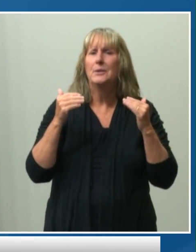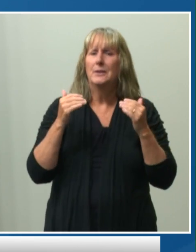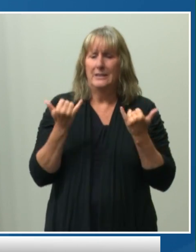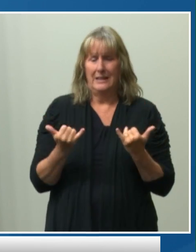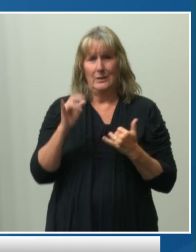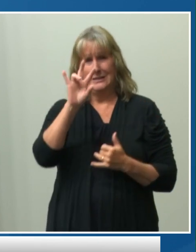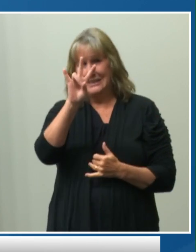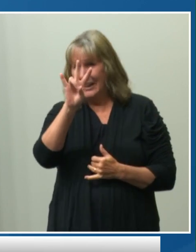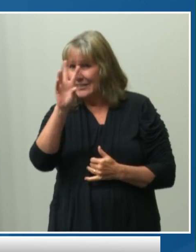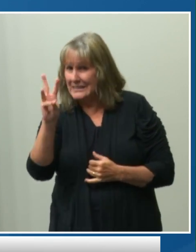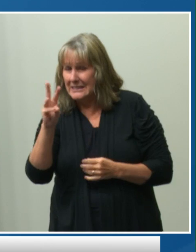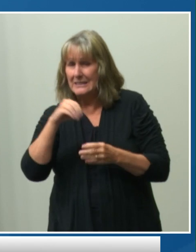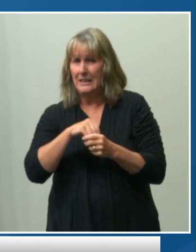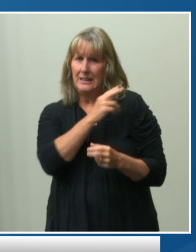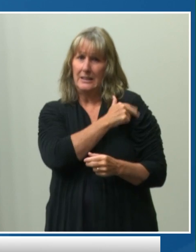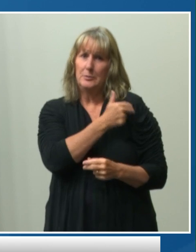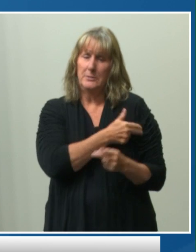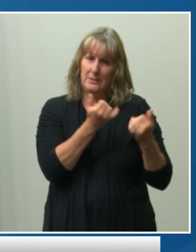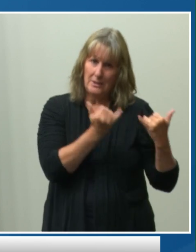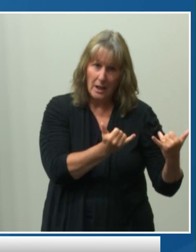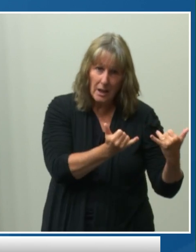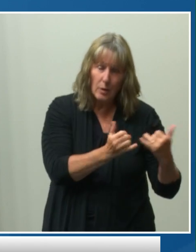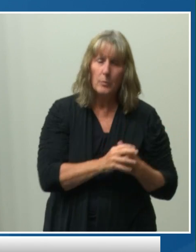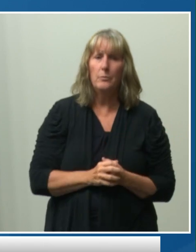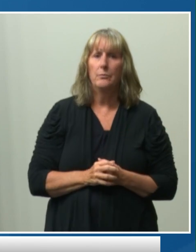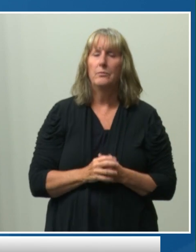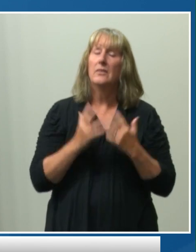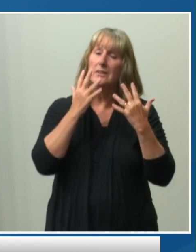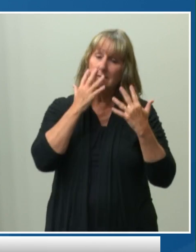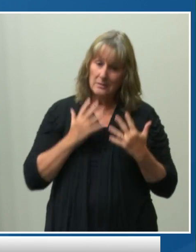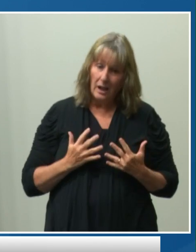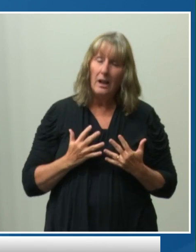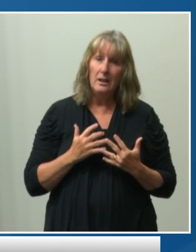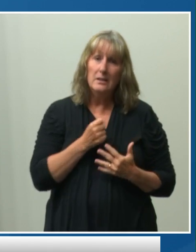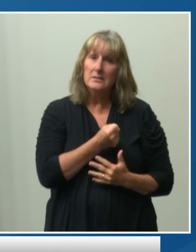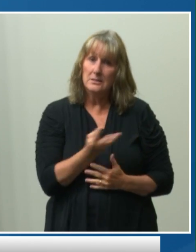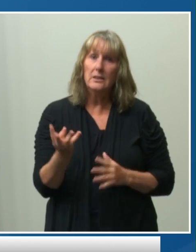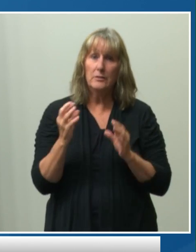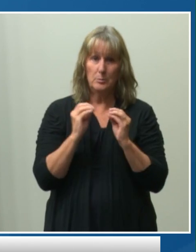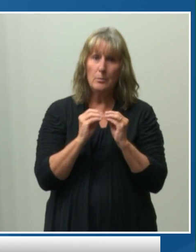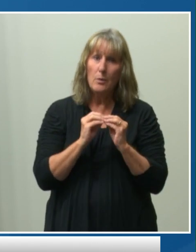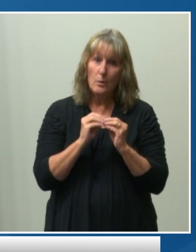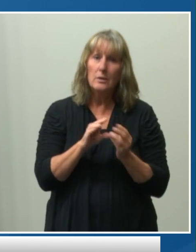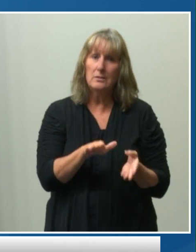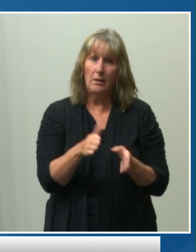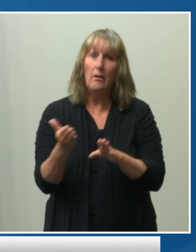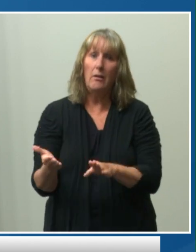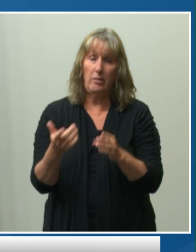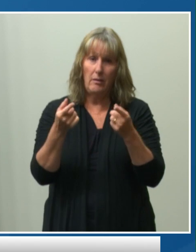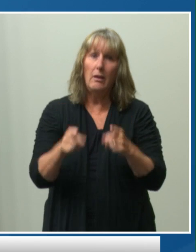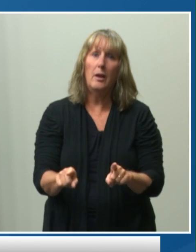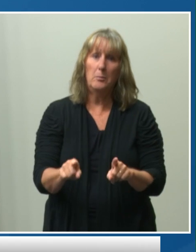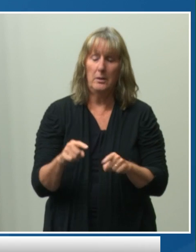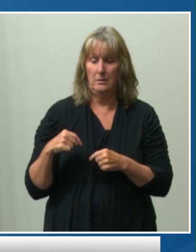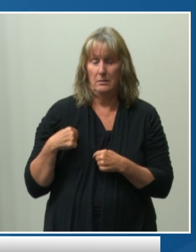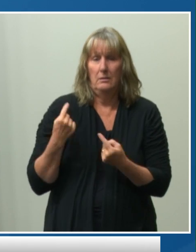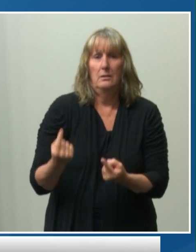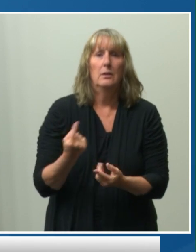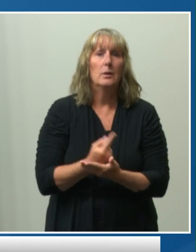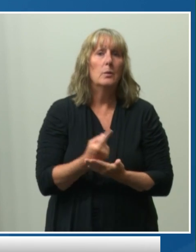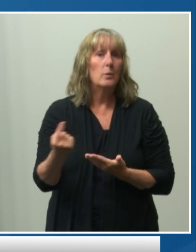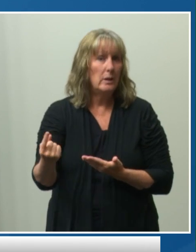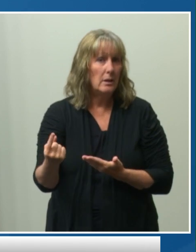COVID-19 patients are hospitalized. Sadly, several more COVID-19 deaths occurred over the last